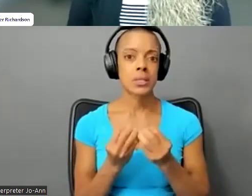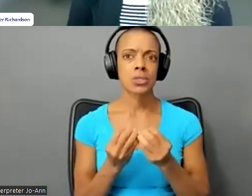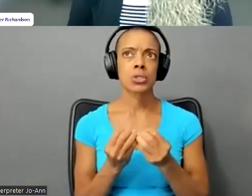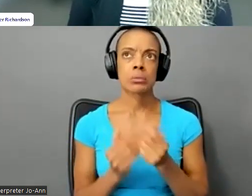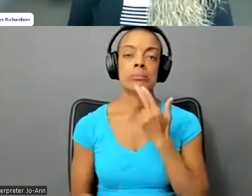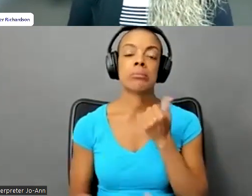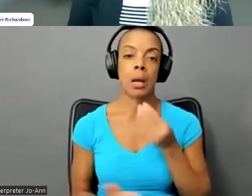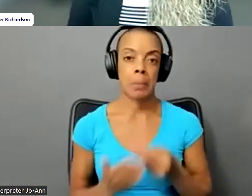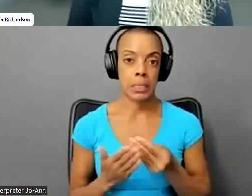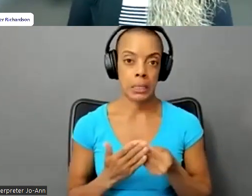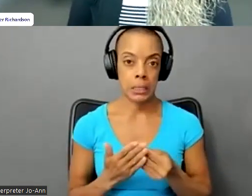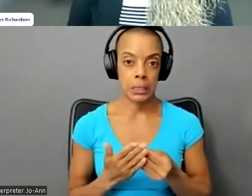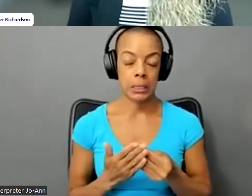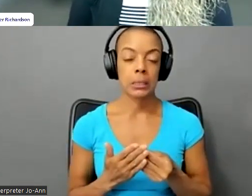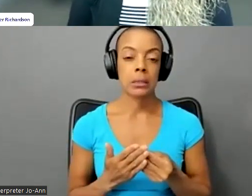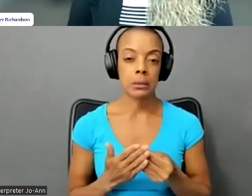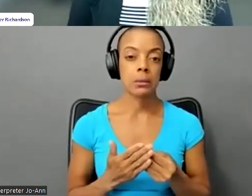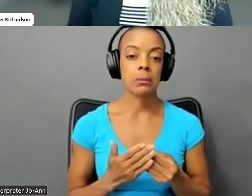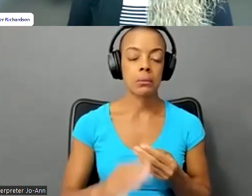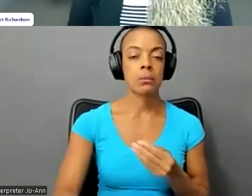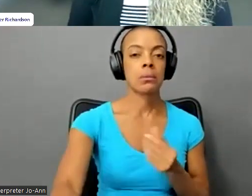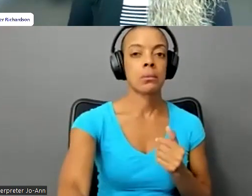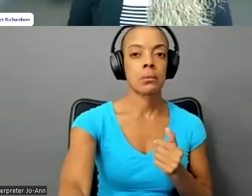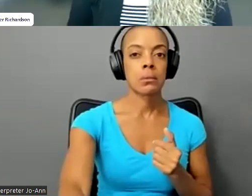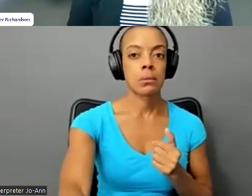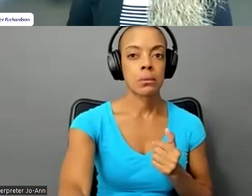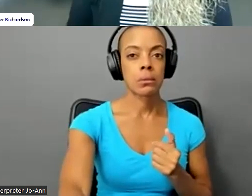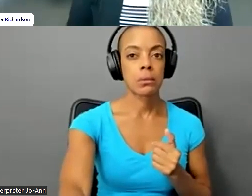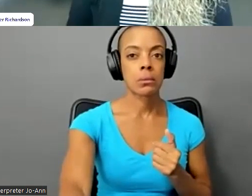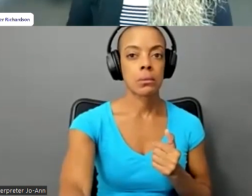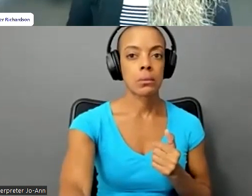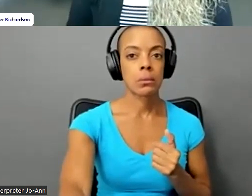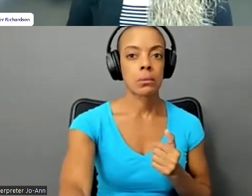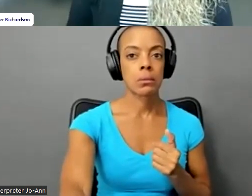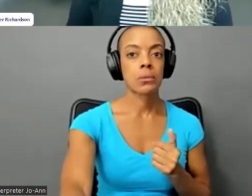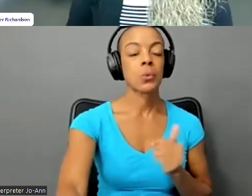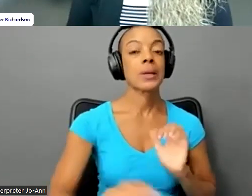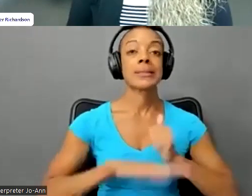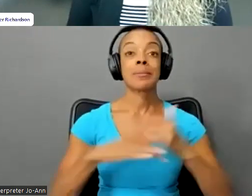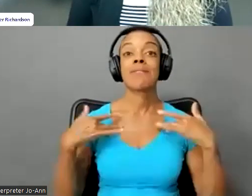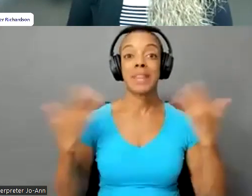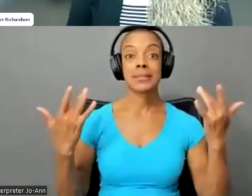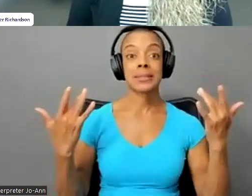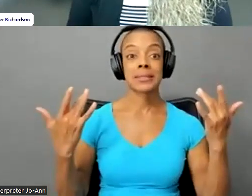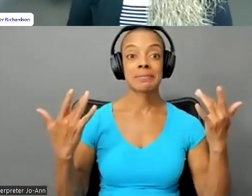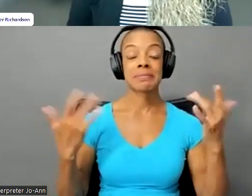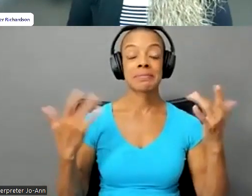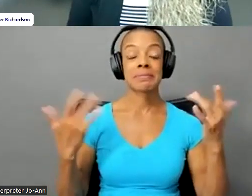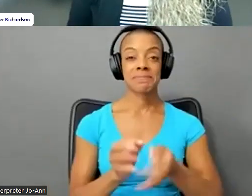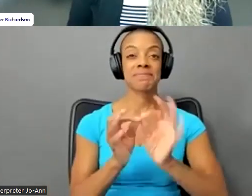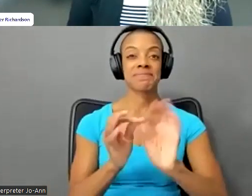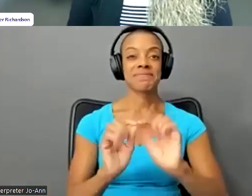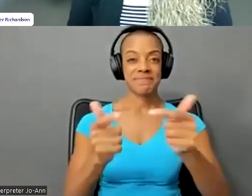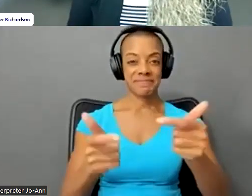money, and wanting to bring attention to something, was to create an event. So I've looked at how, in